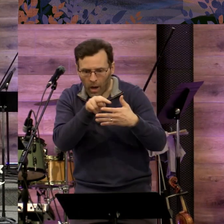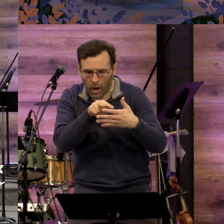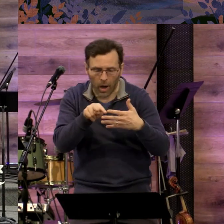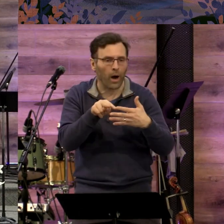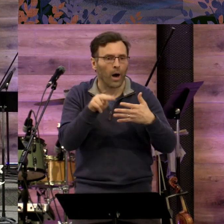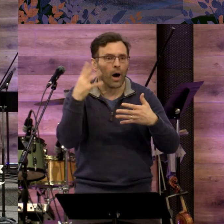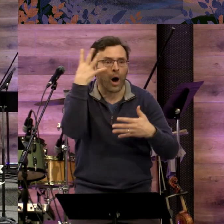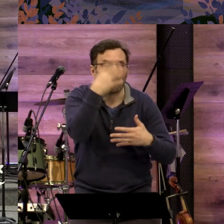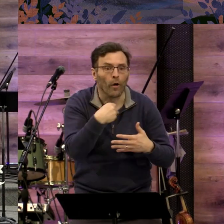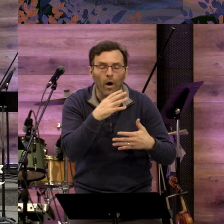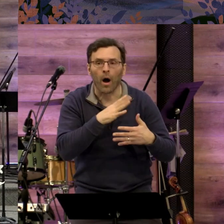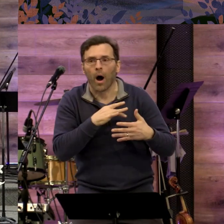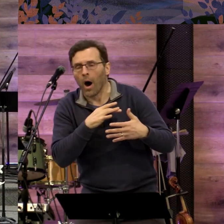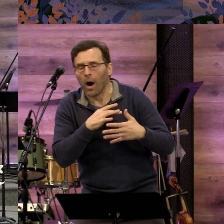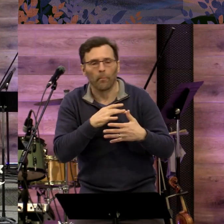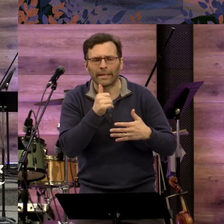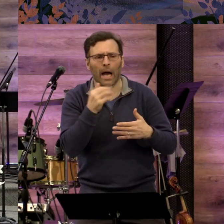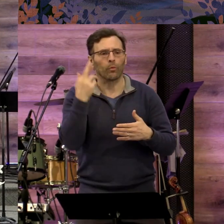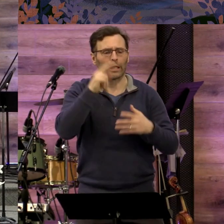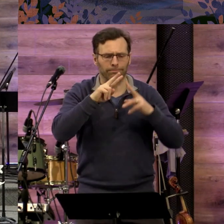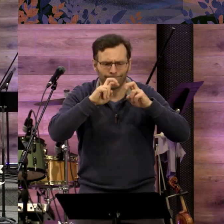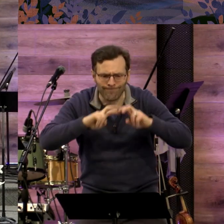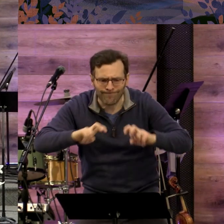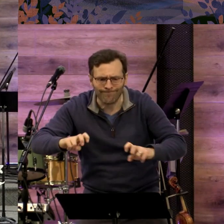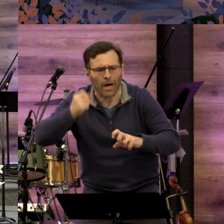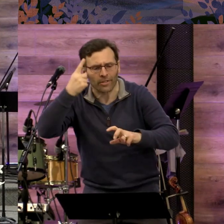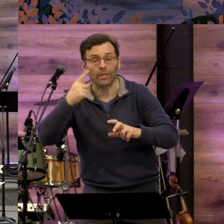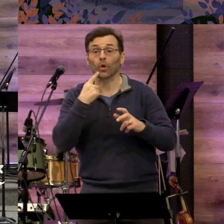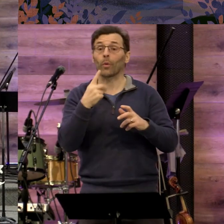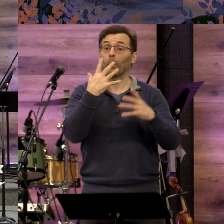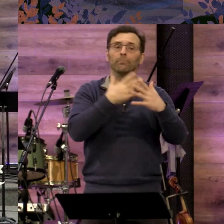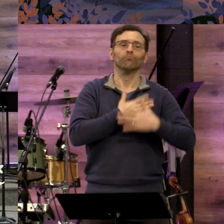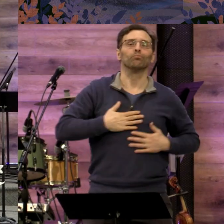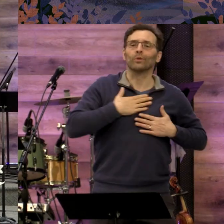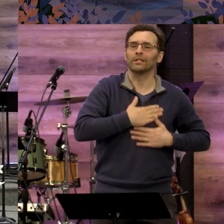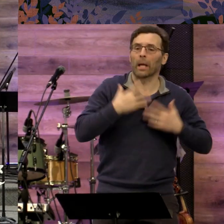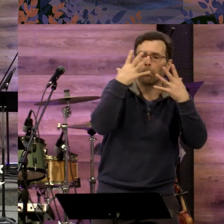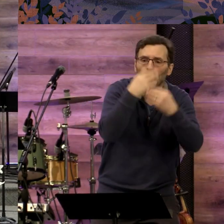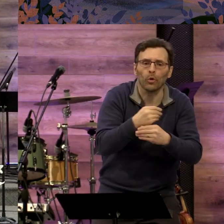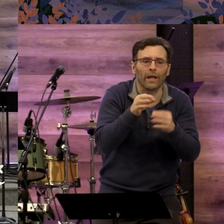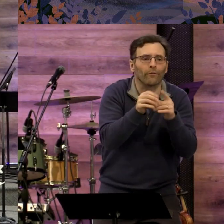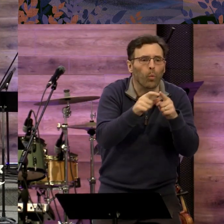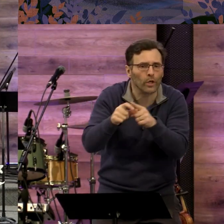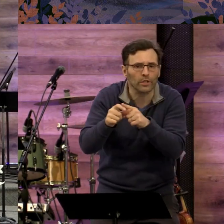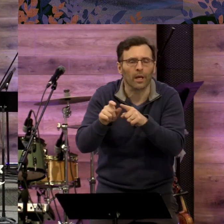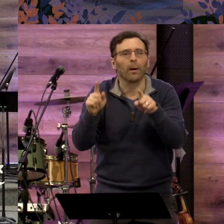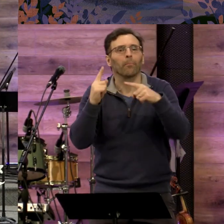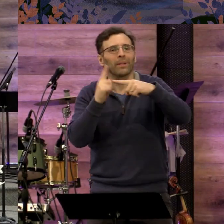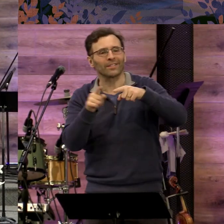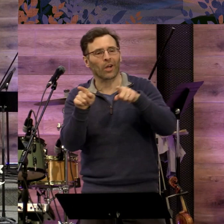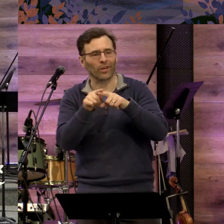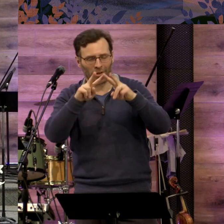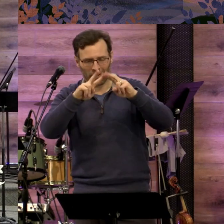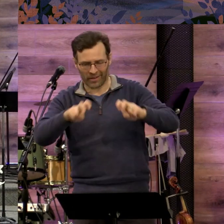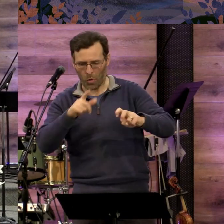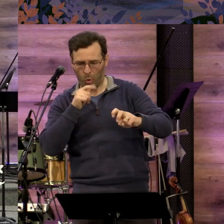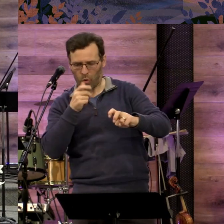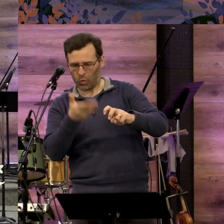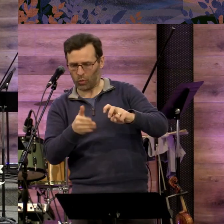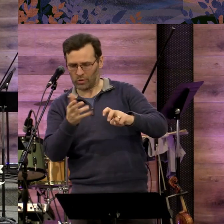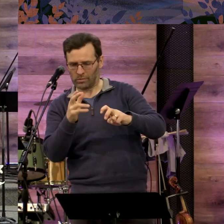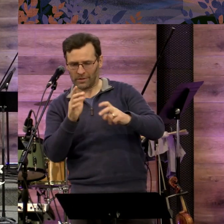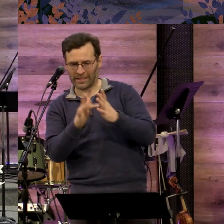of it and not see what it is, and so I pray that we would both get lost in the beauty and see the person of whom it's talking about. So John